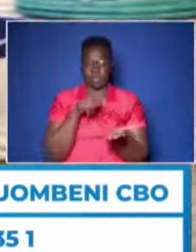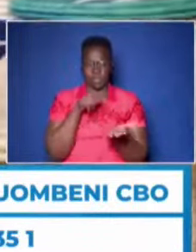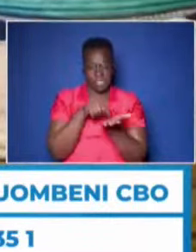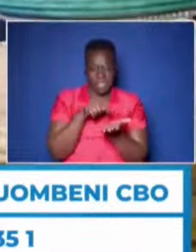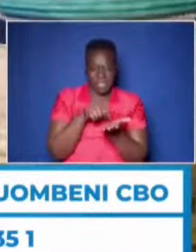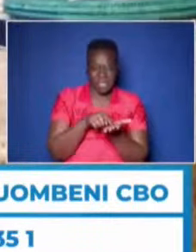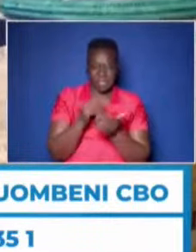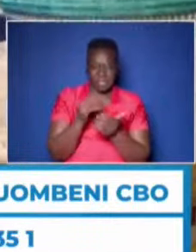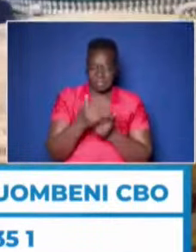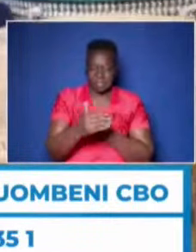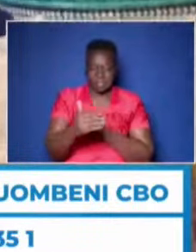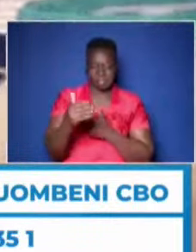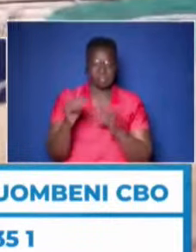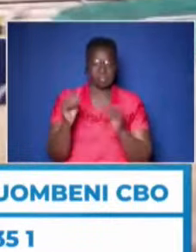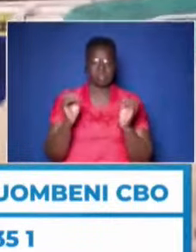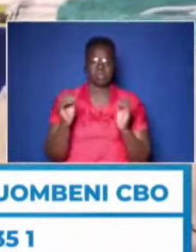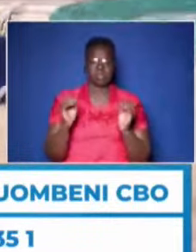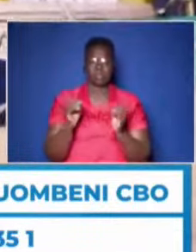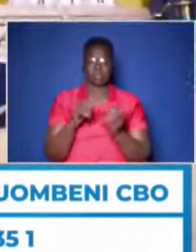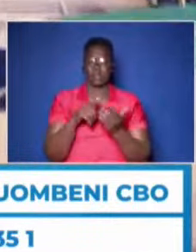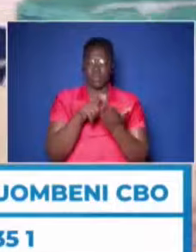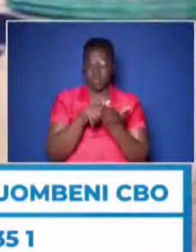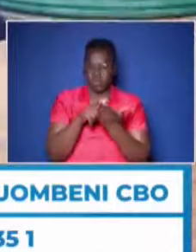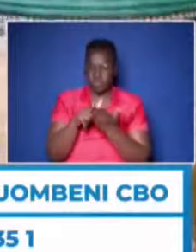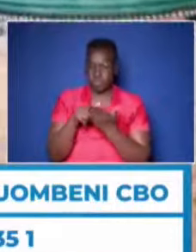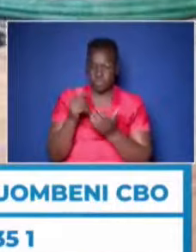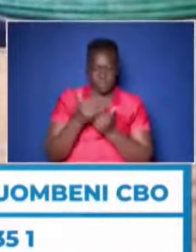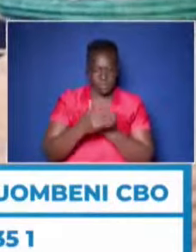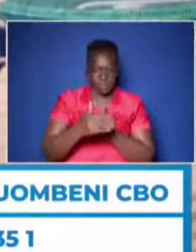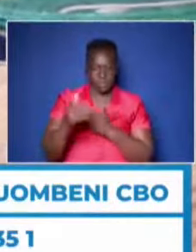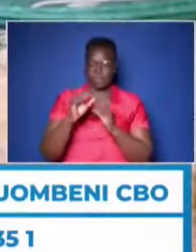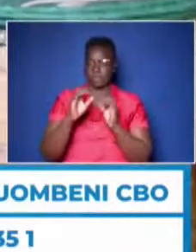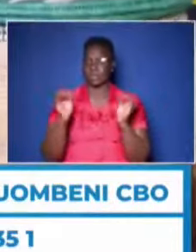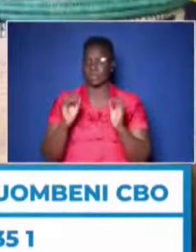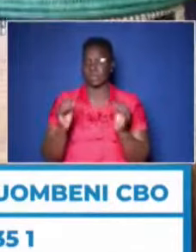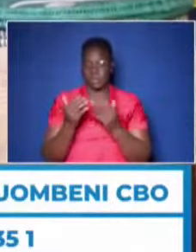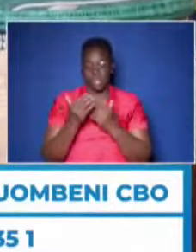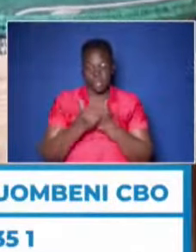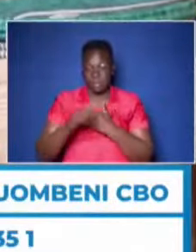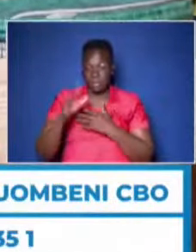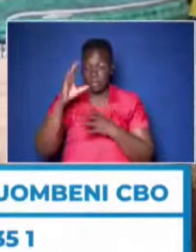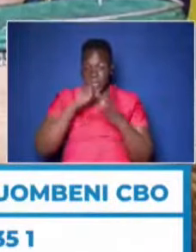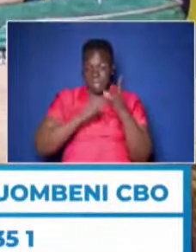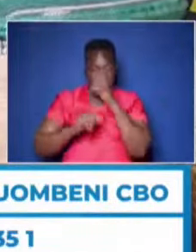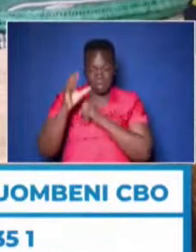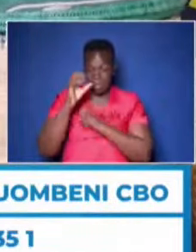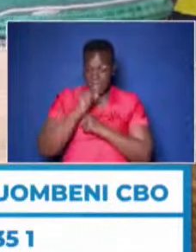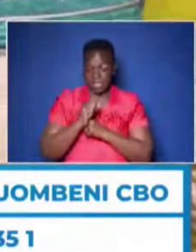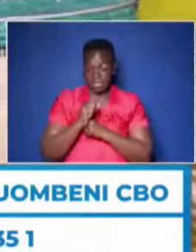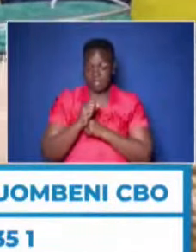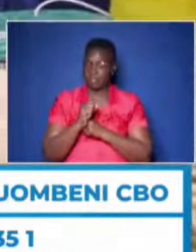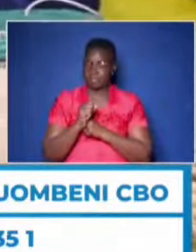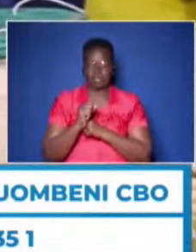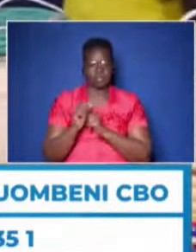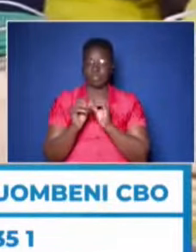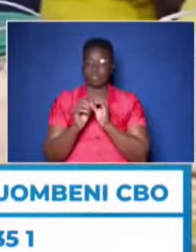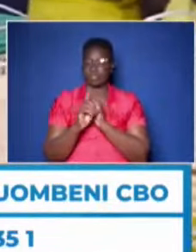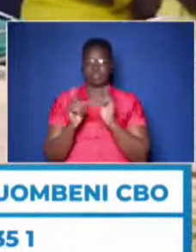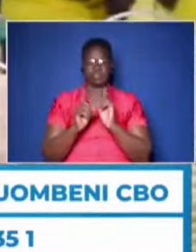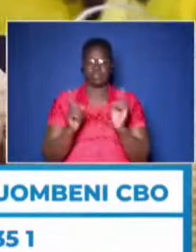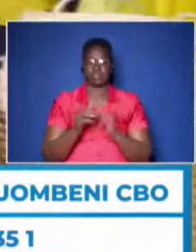more no more debt no more lack no more